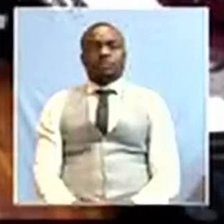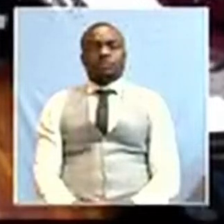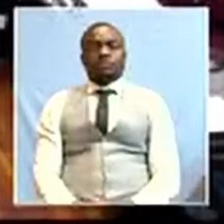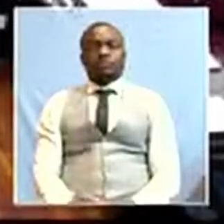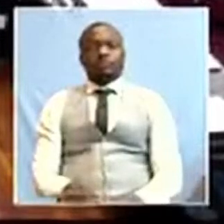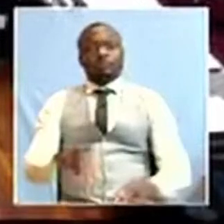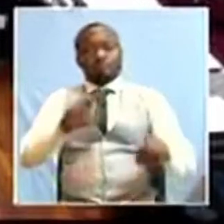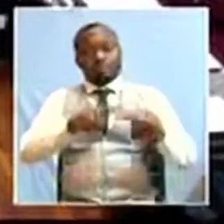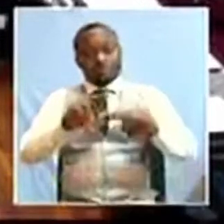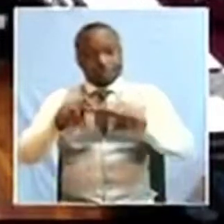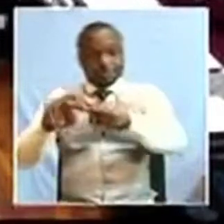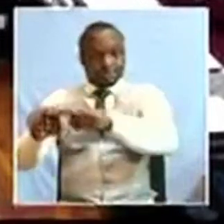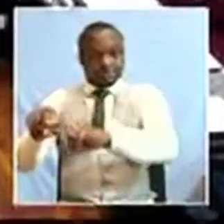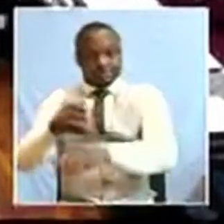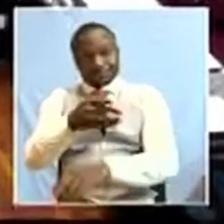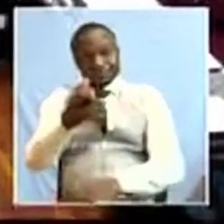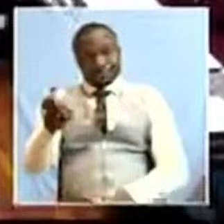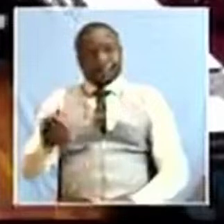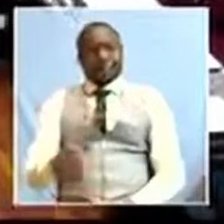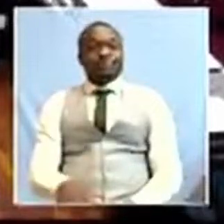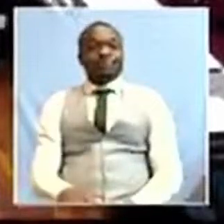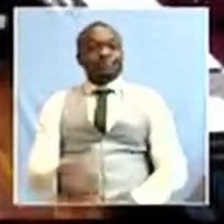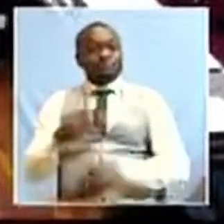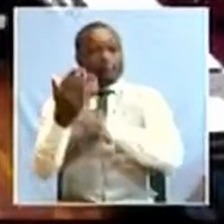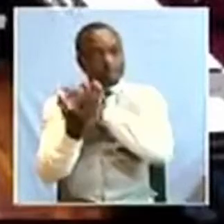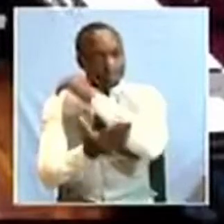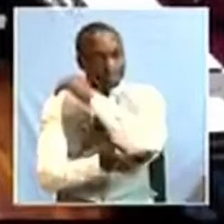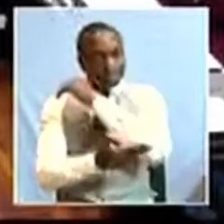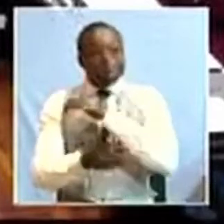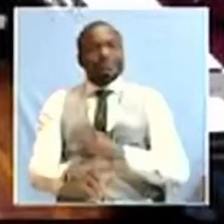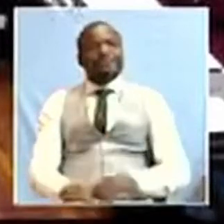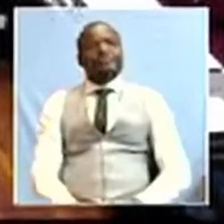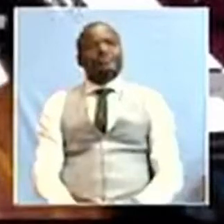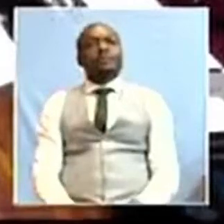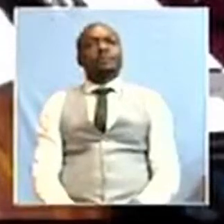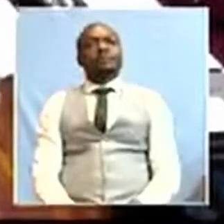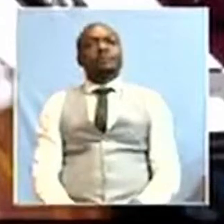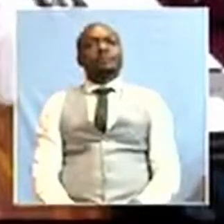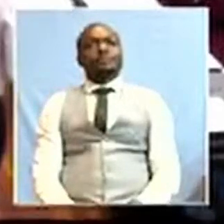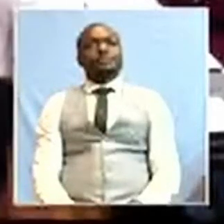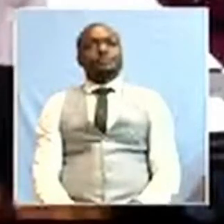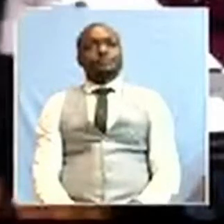Please take seats and welcome.